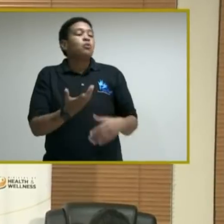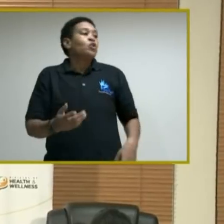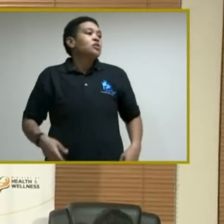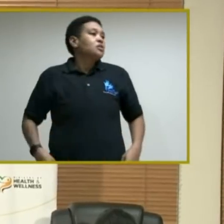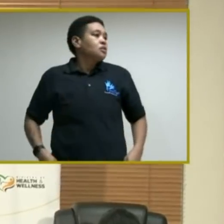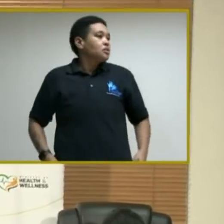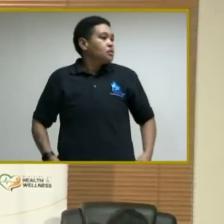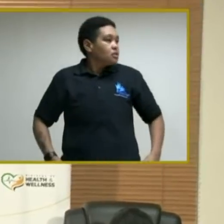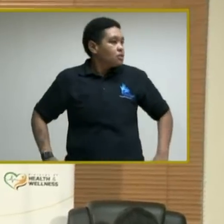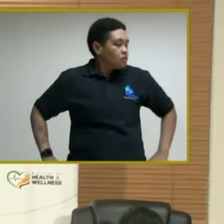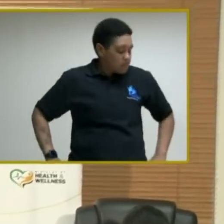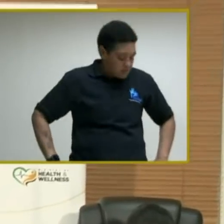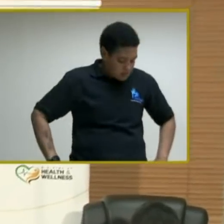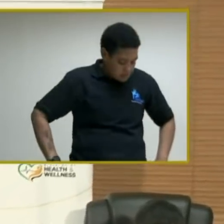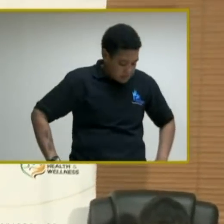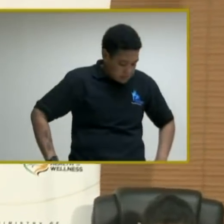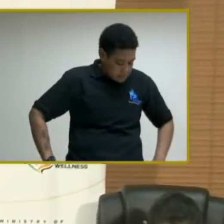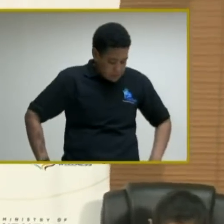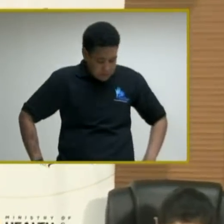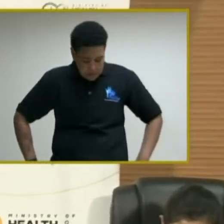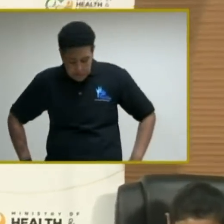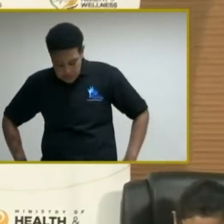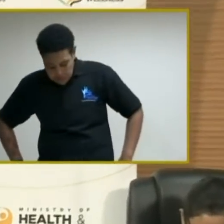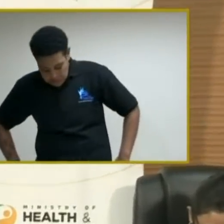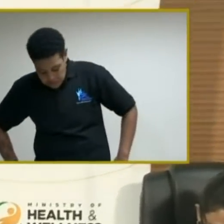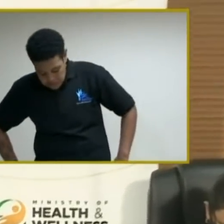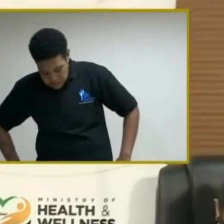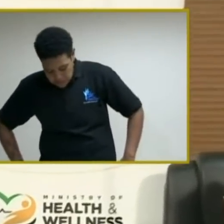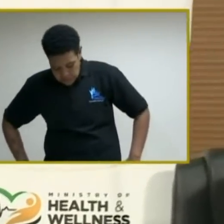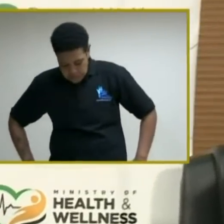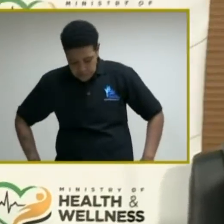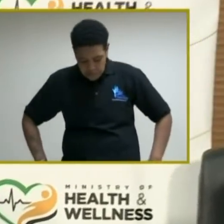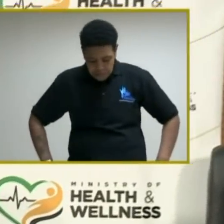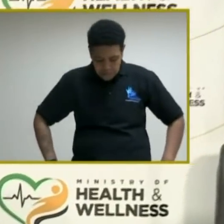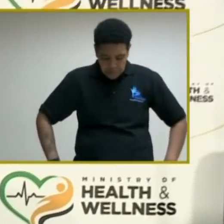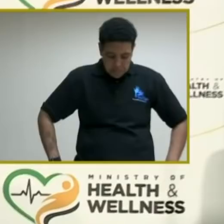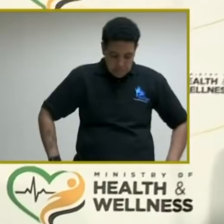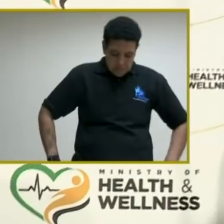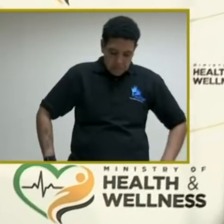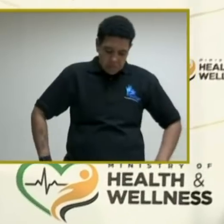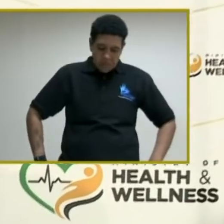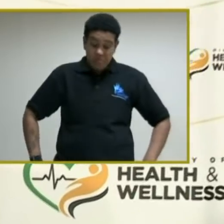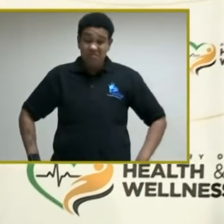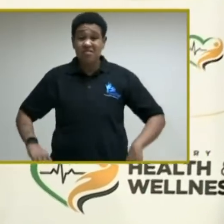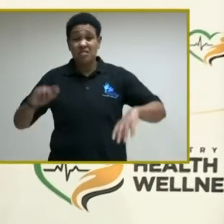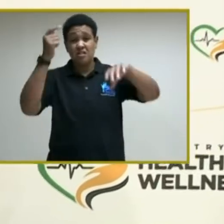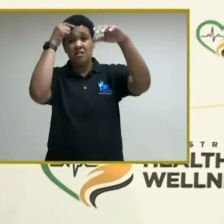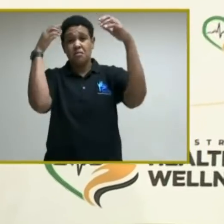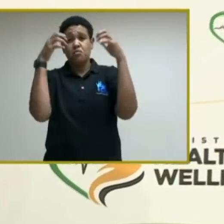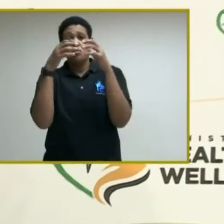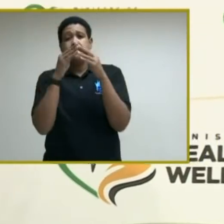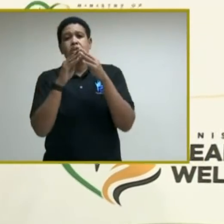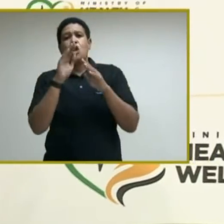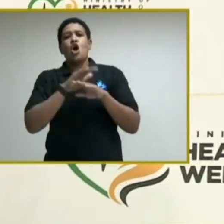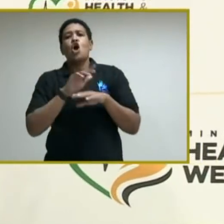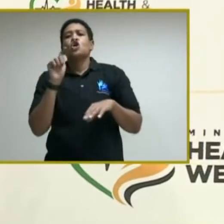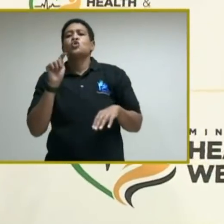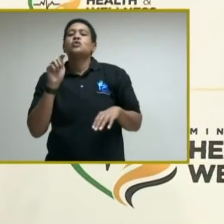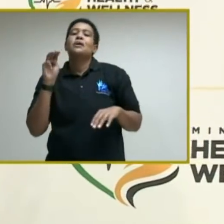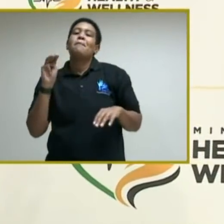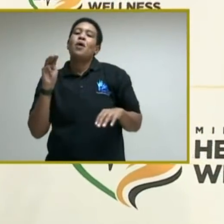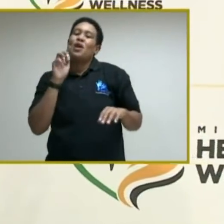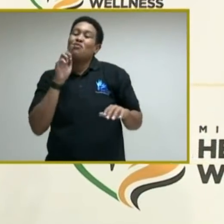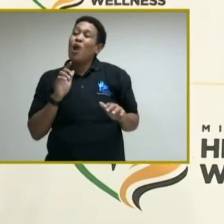Right. So we're going to cabinet on Tuesday. Monday is a holiday, with a